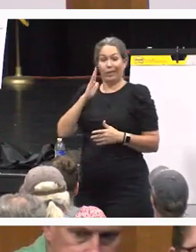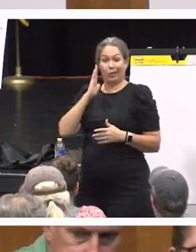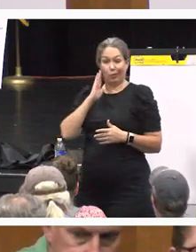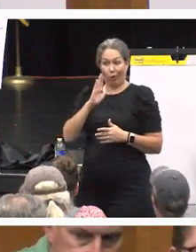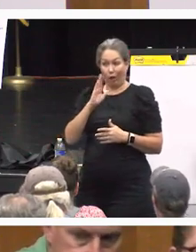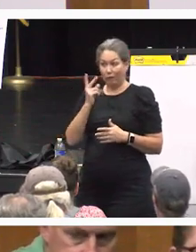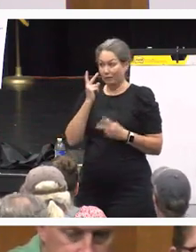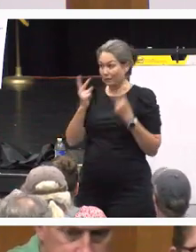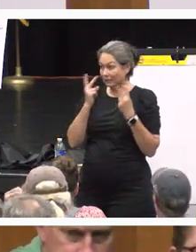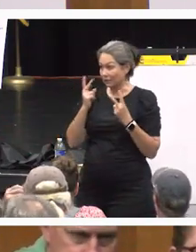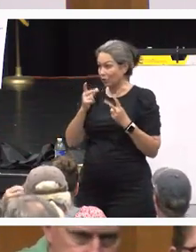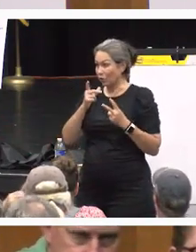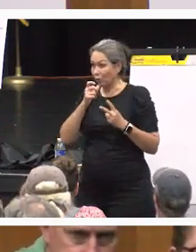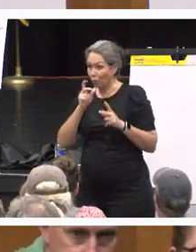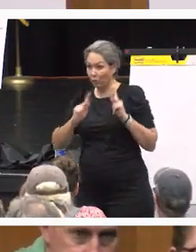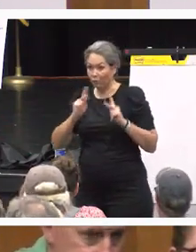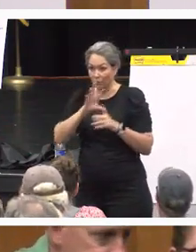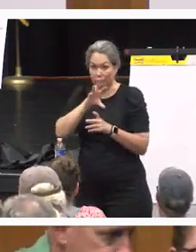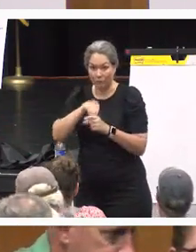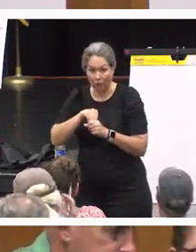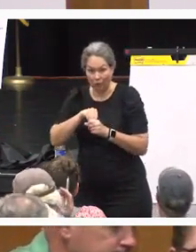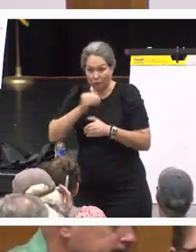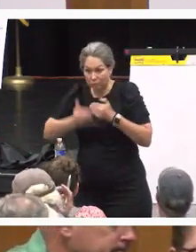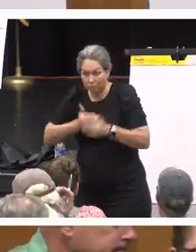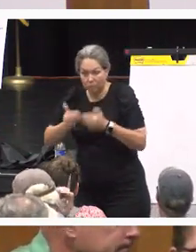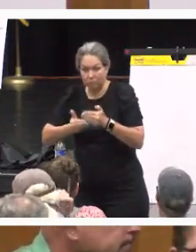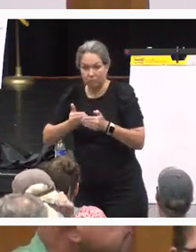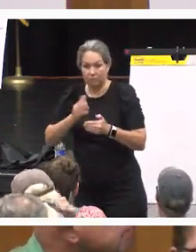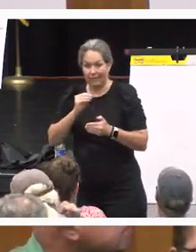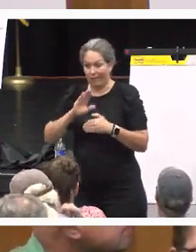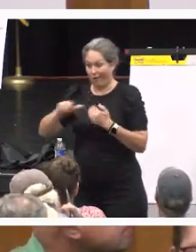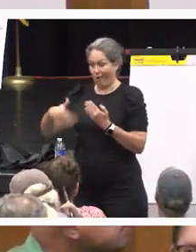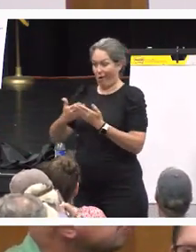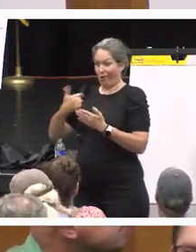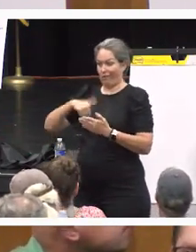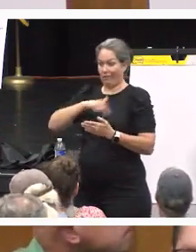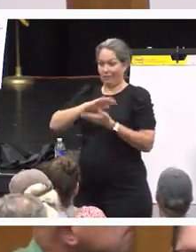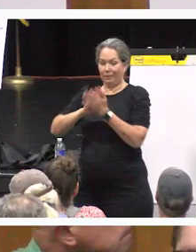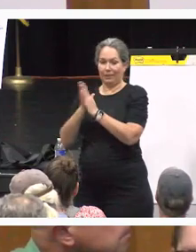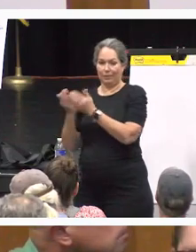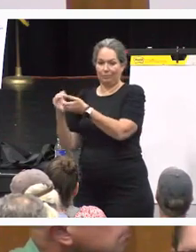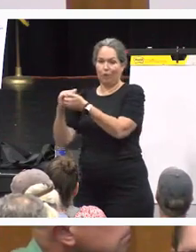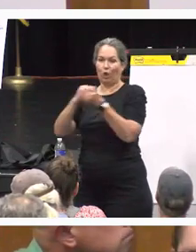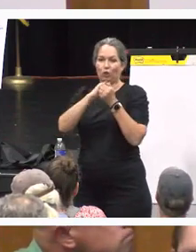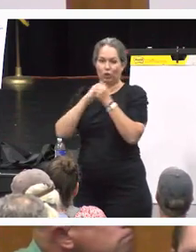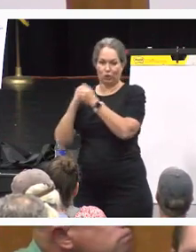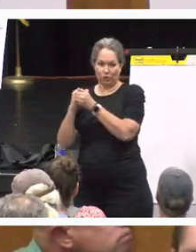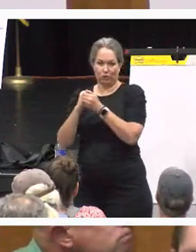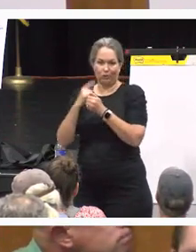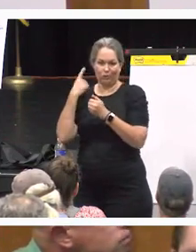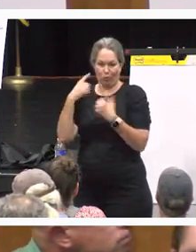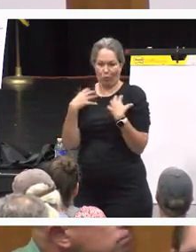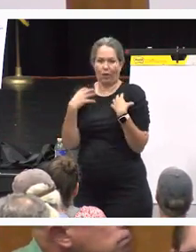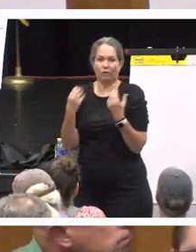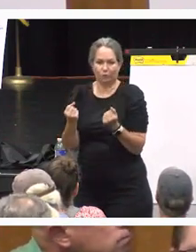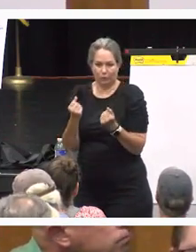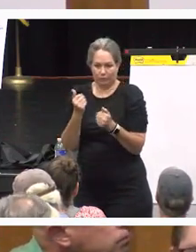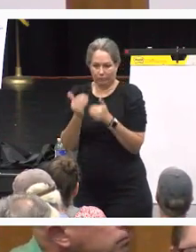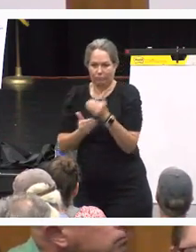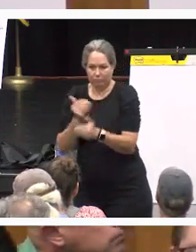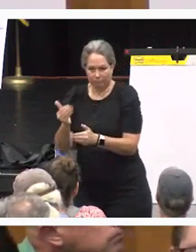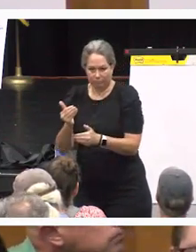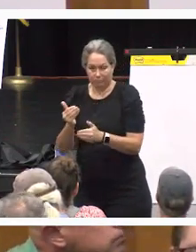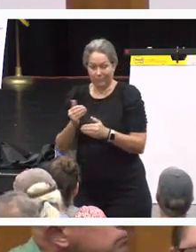engagement of people from Montpelier, and all of us are partners in resilience and recovery, to move